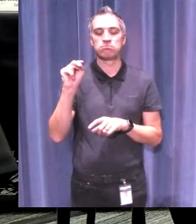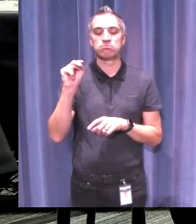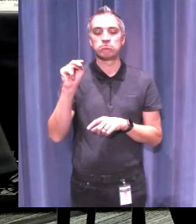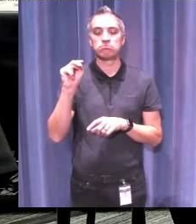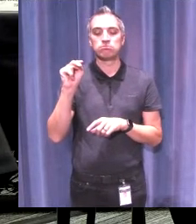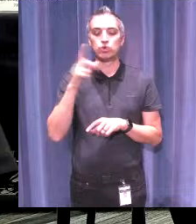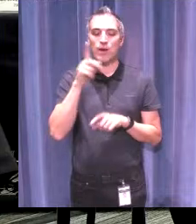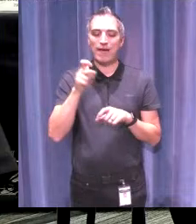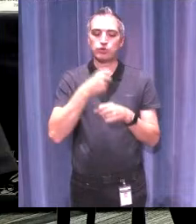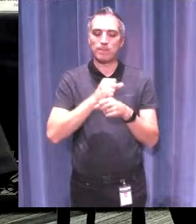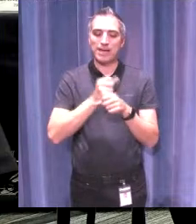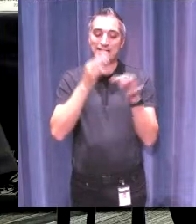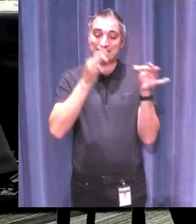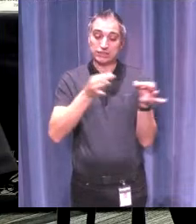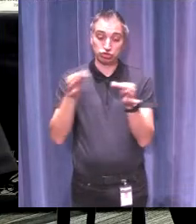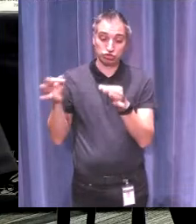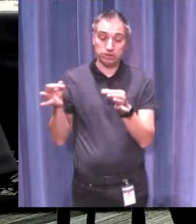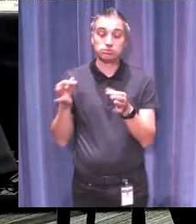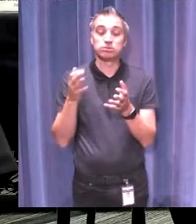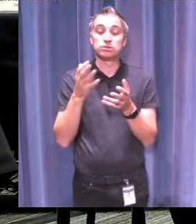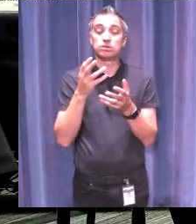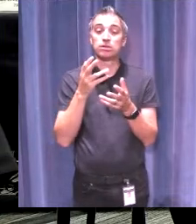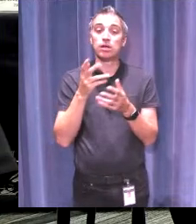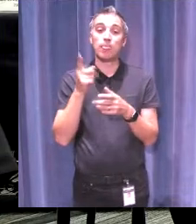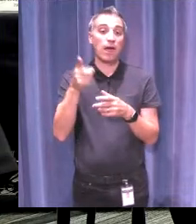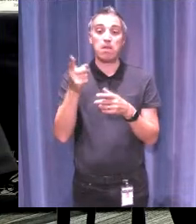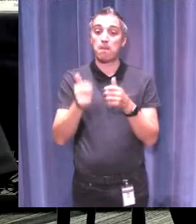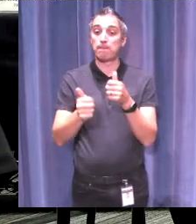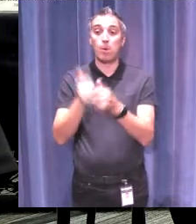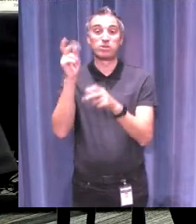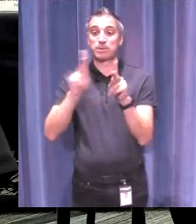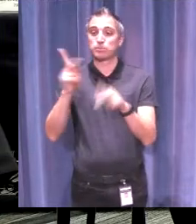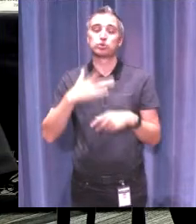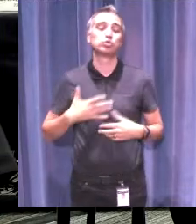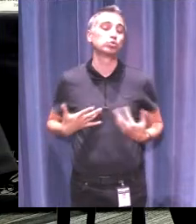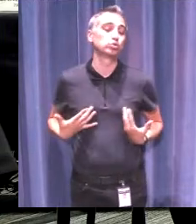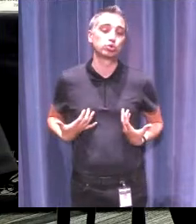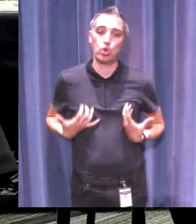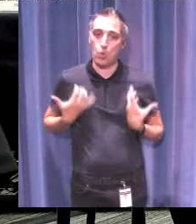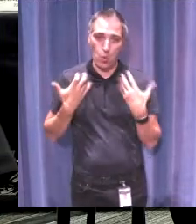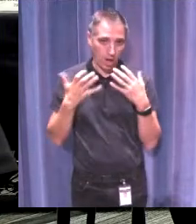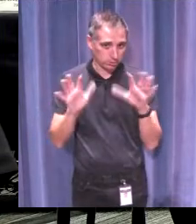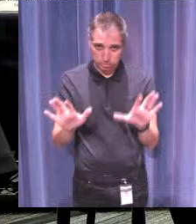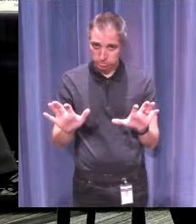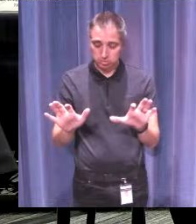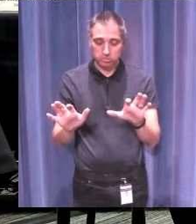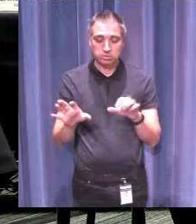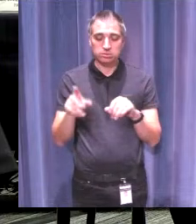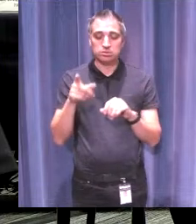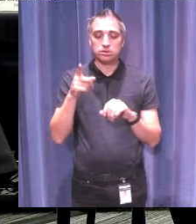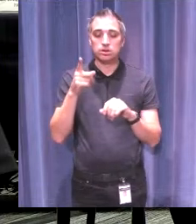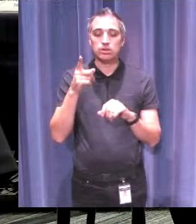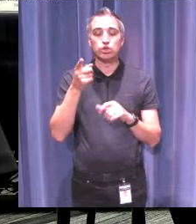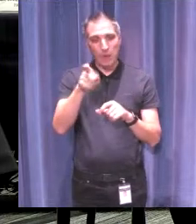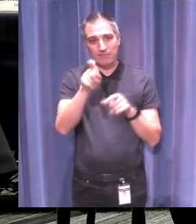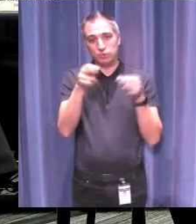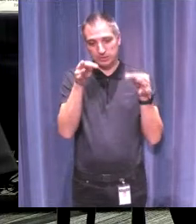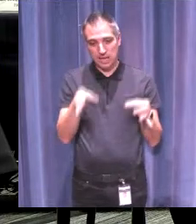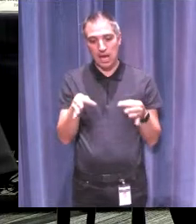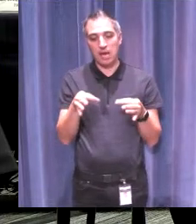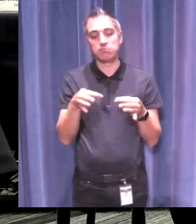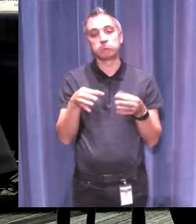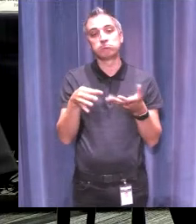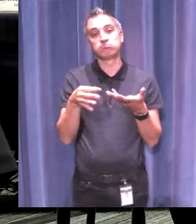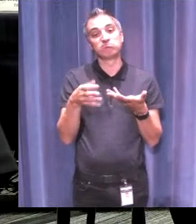the majority doesn't go along with, and you have to make that decision in light of what's best for the organization.